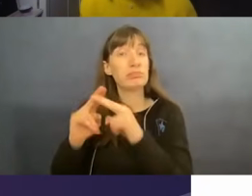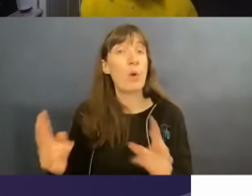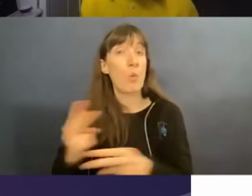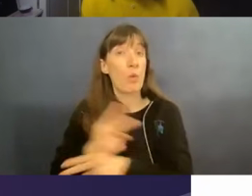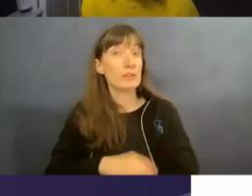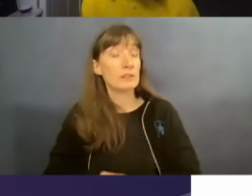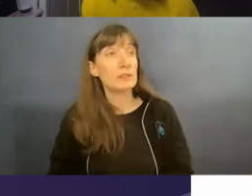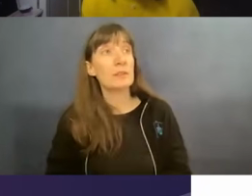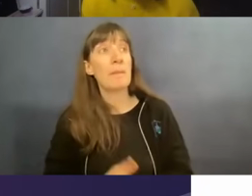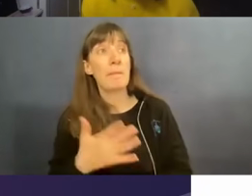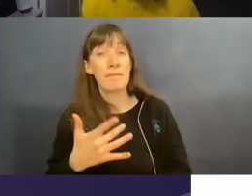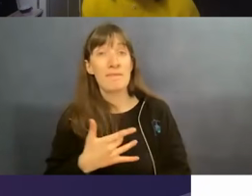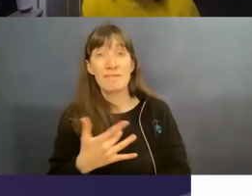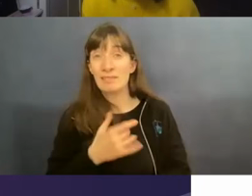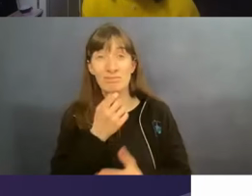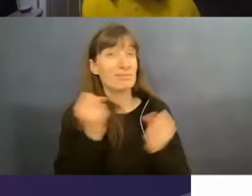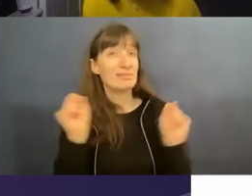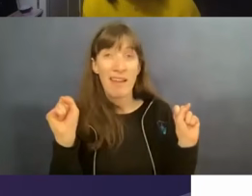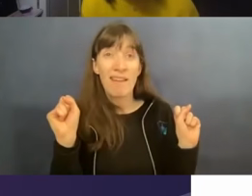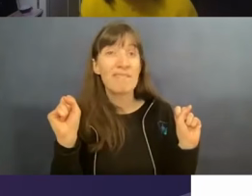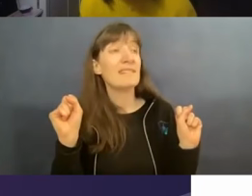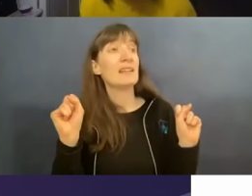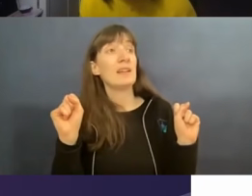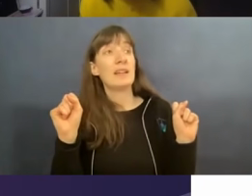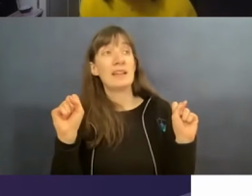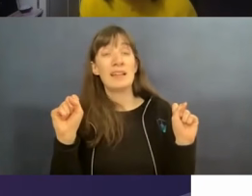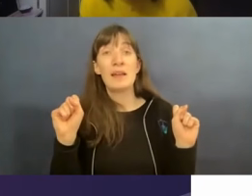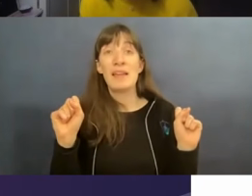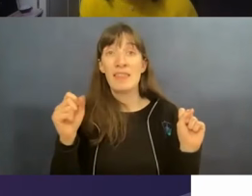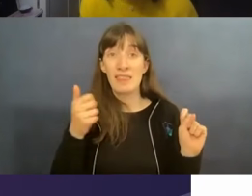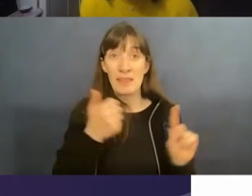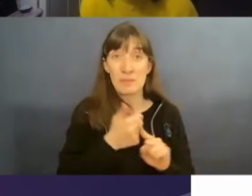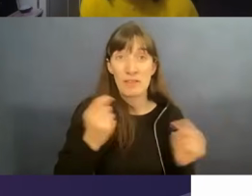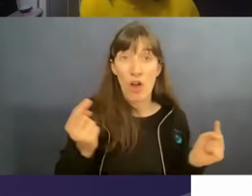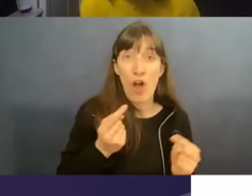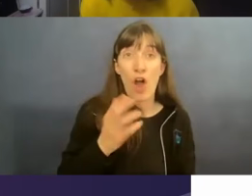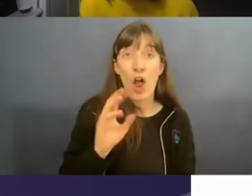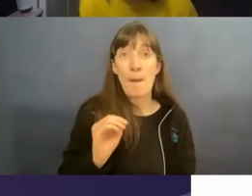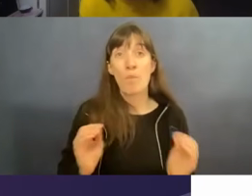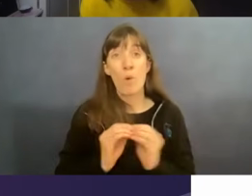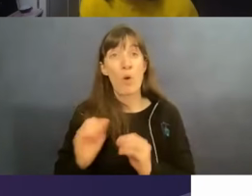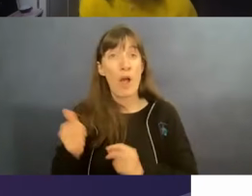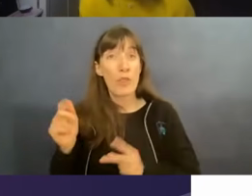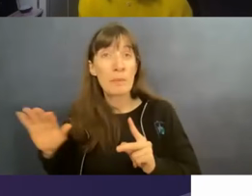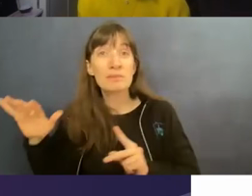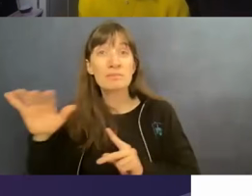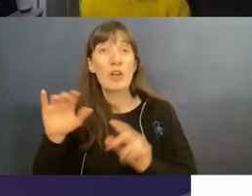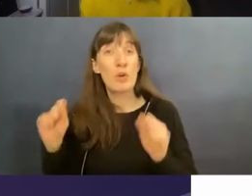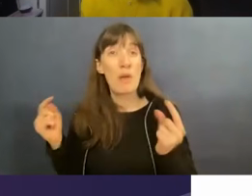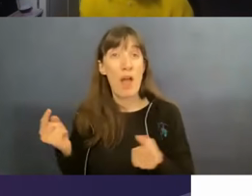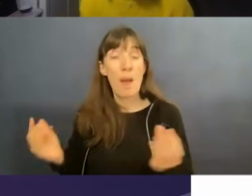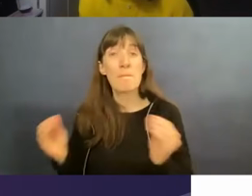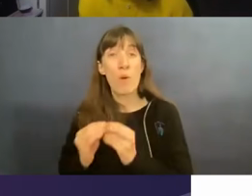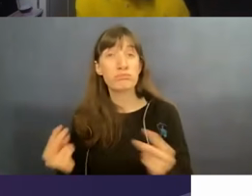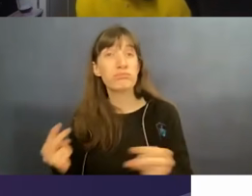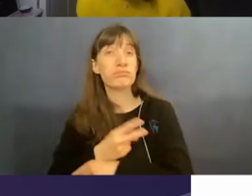feel that they would be harmed or other people would be harmed more, or that they just don't feel comfortable doing it. They also